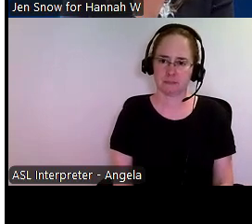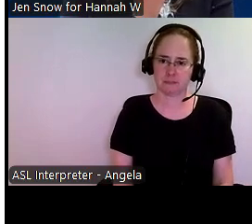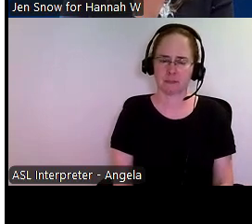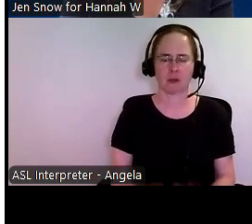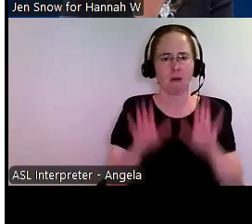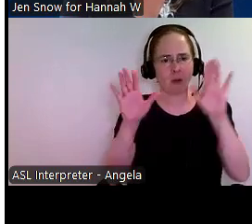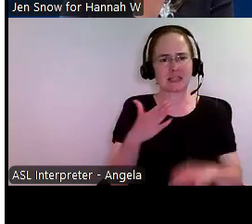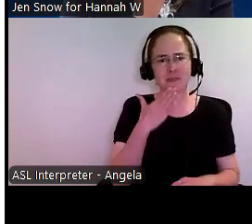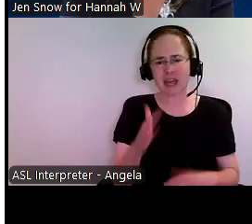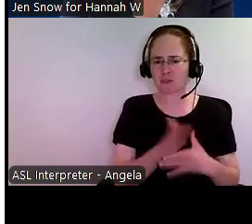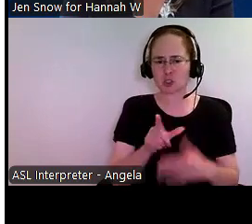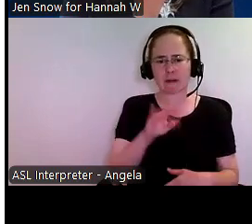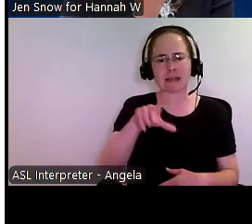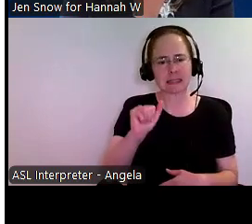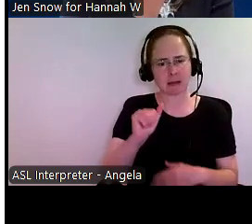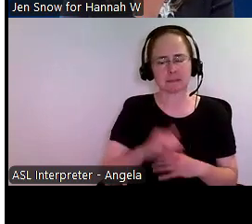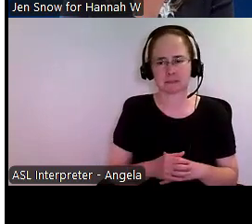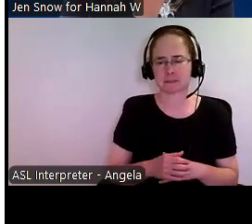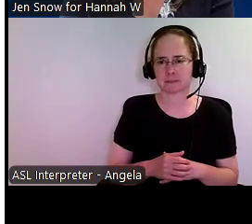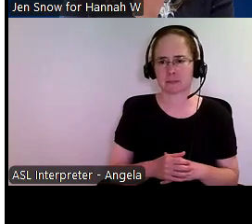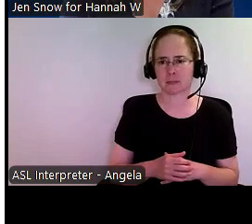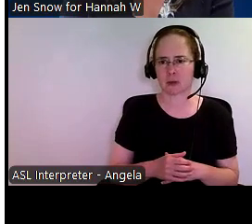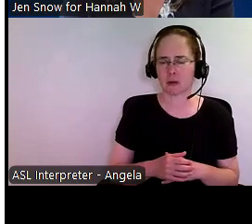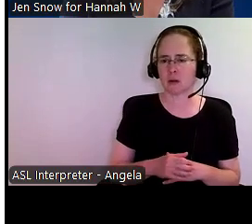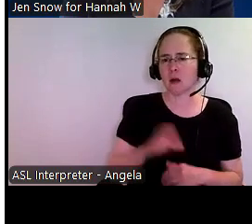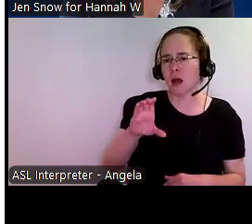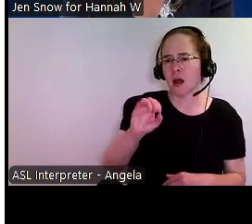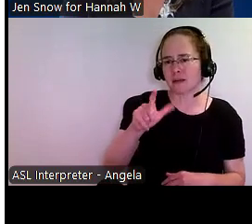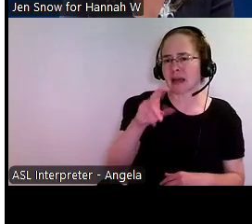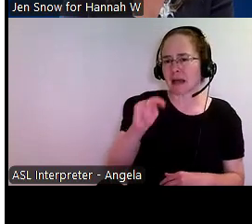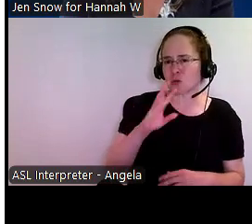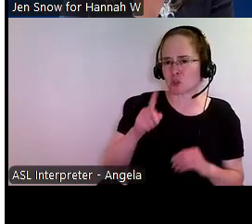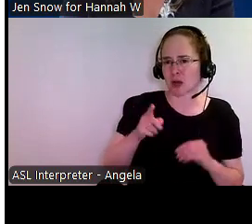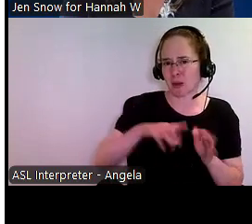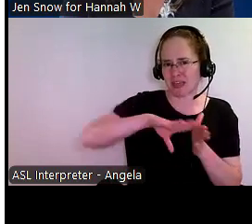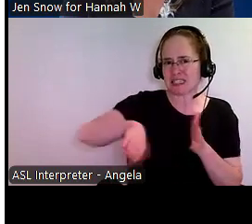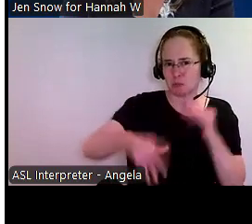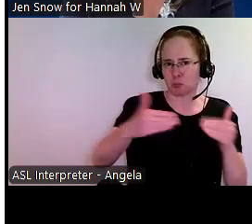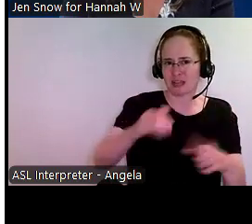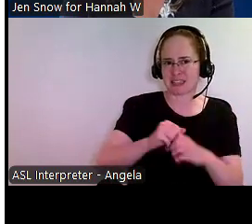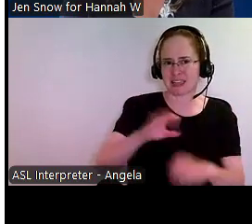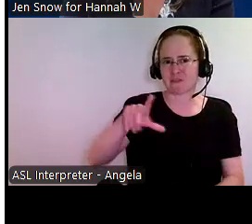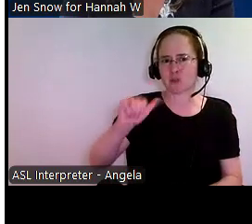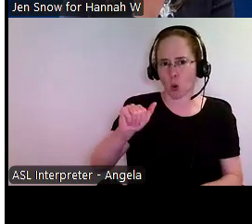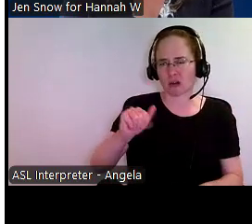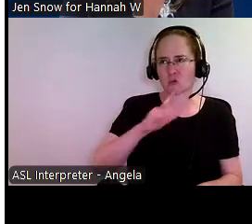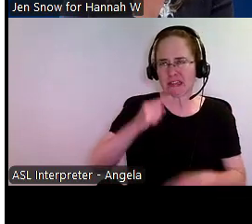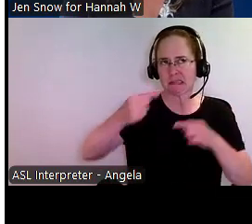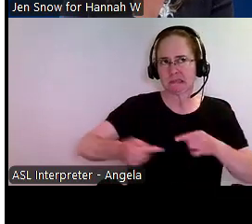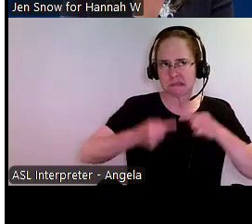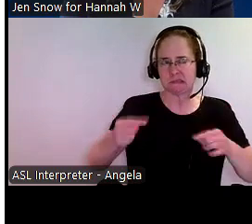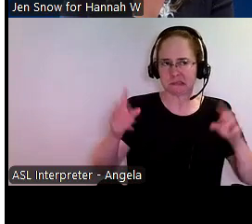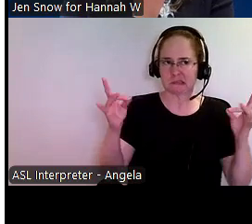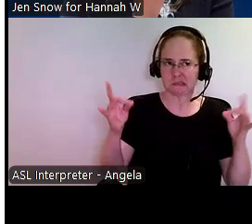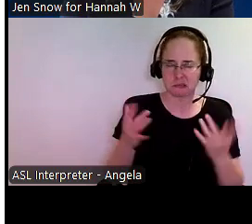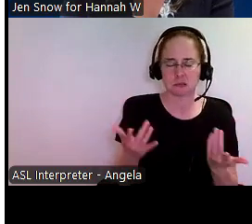Awesome. Thank you so much for sharing, Lisa. I also want to highlight Colleen is talking a little bit about the exemption process in Florida being cumbersome. And so I